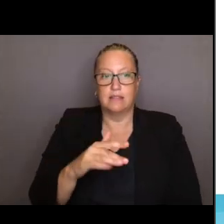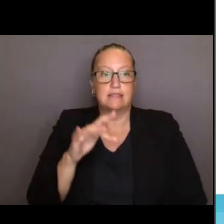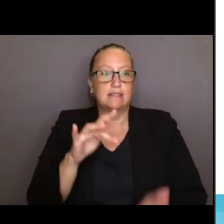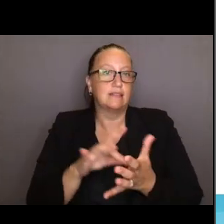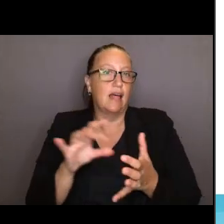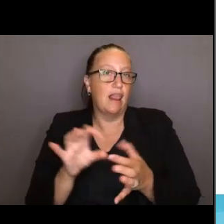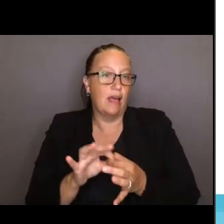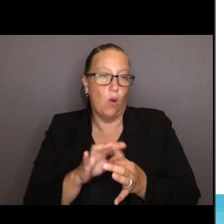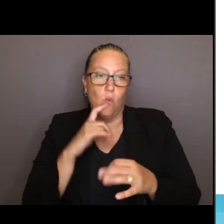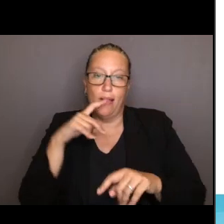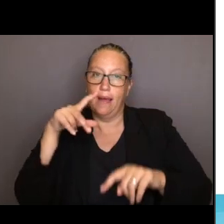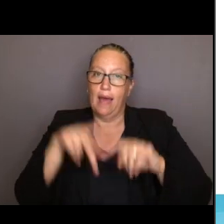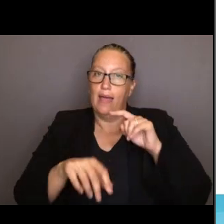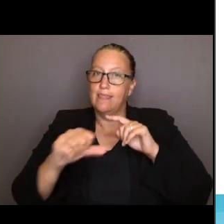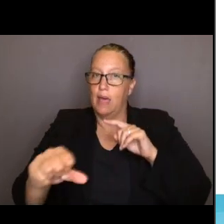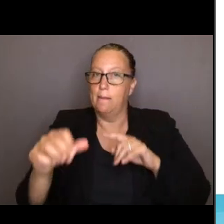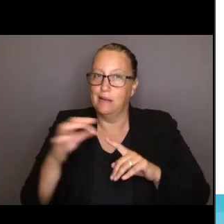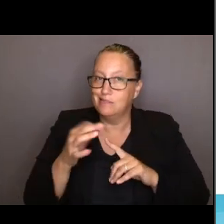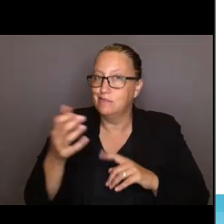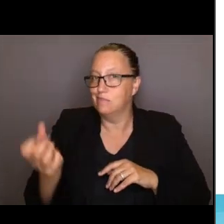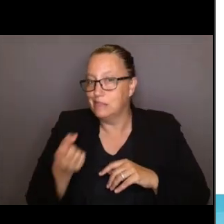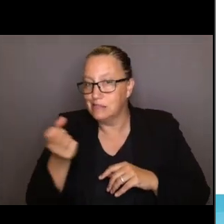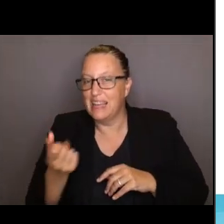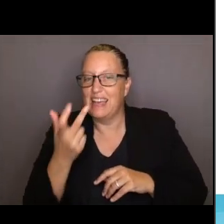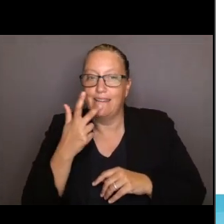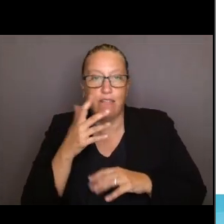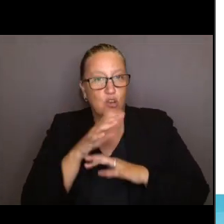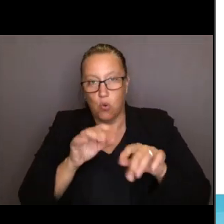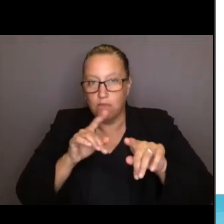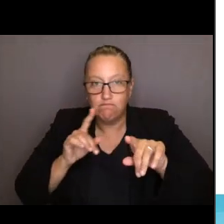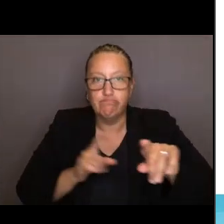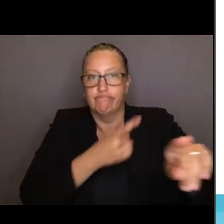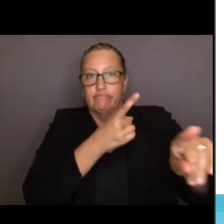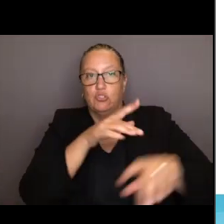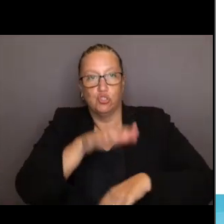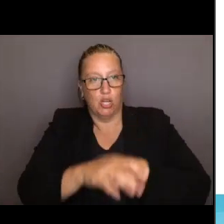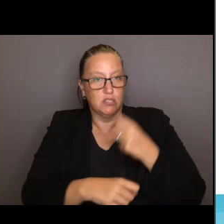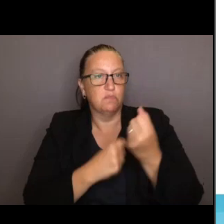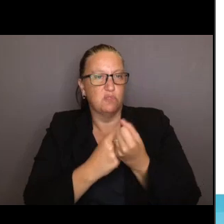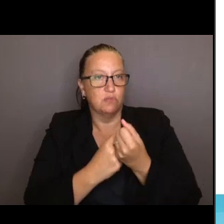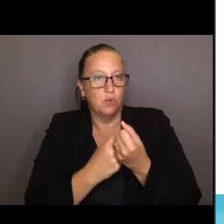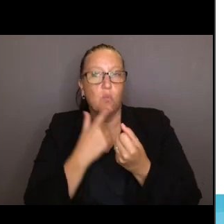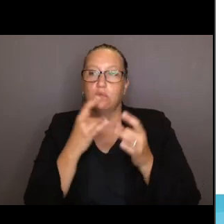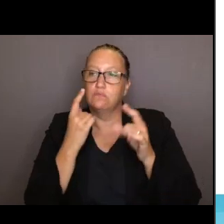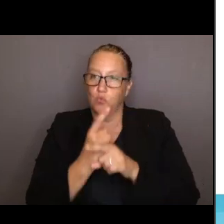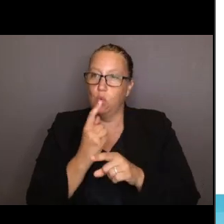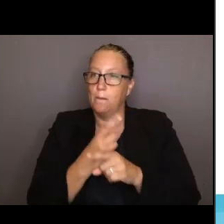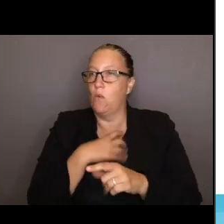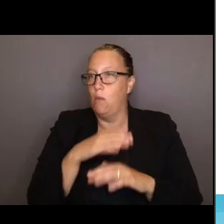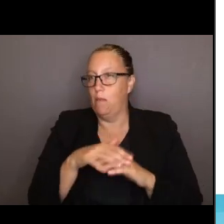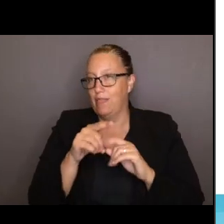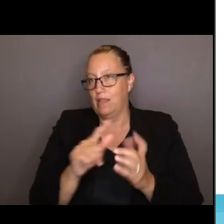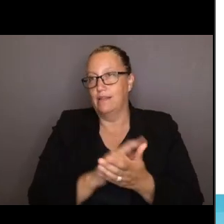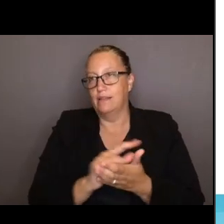cut benefits if the person does not pursue child support, and we can go into that a little bit further.